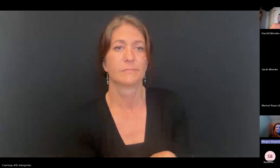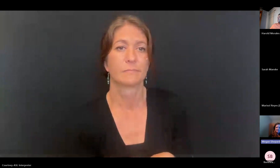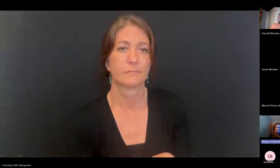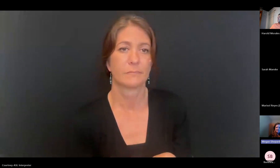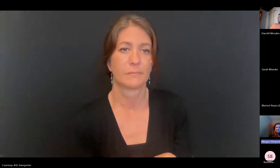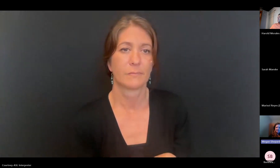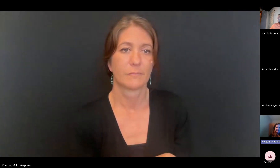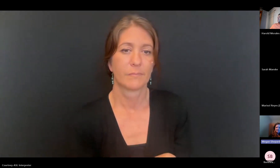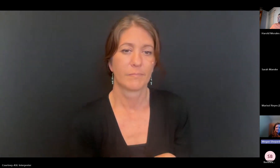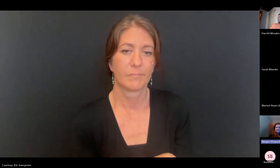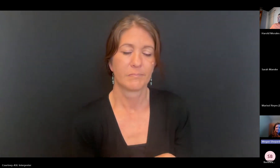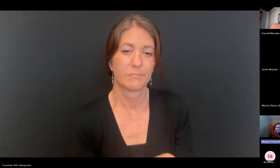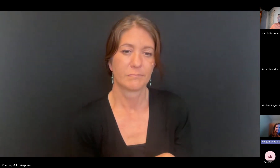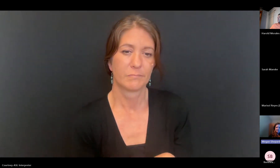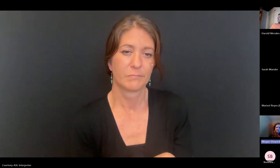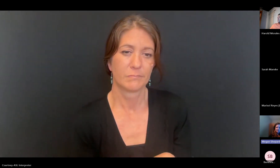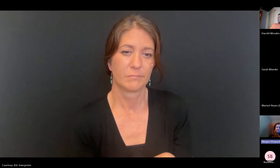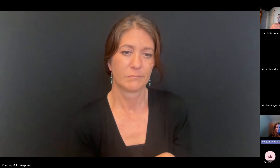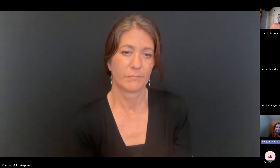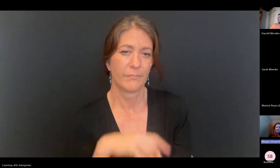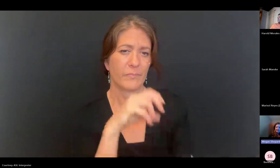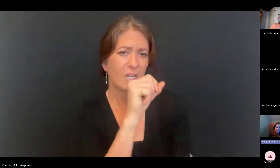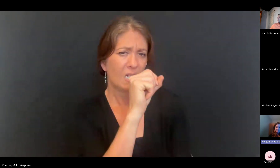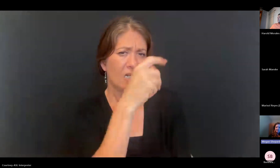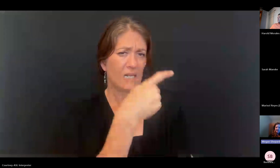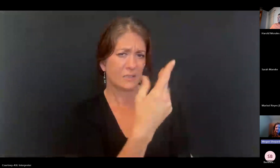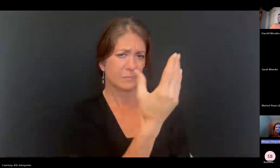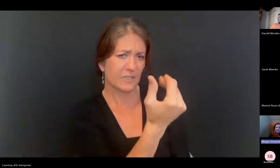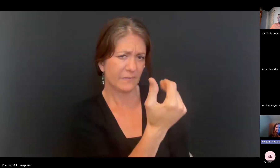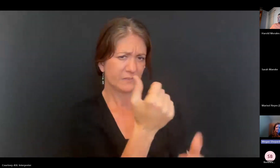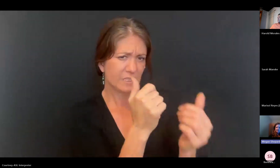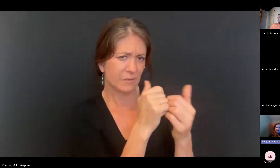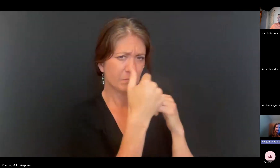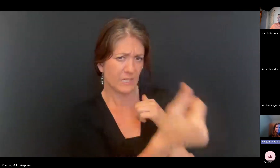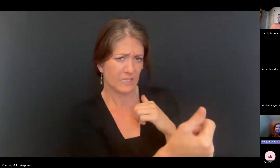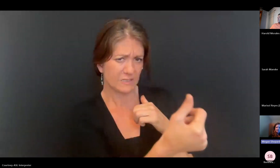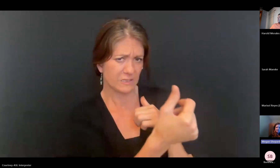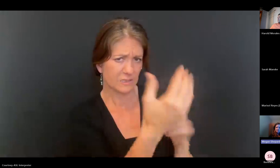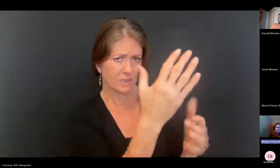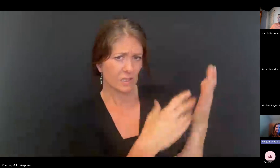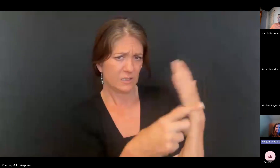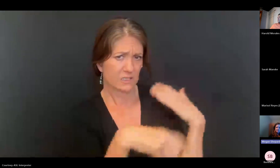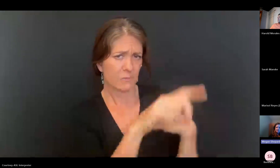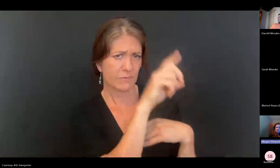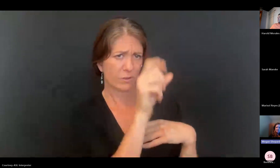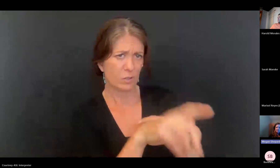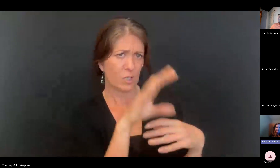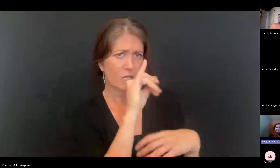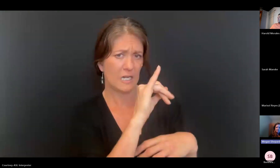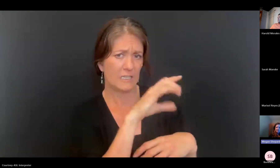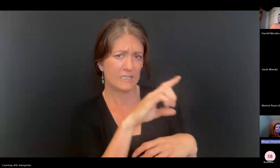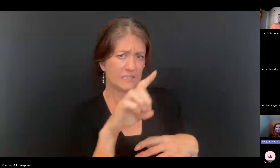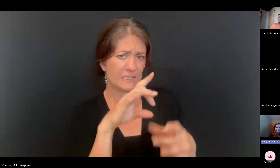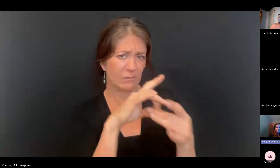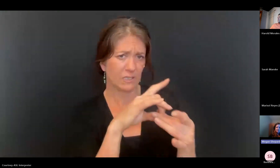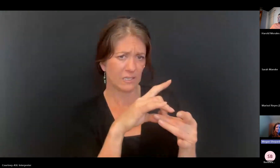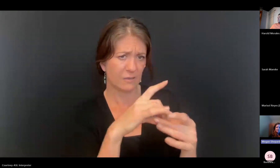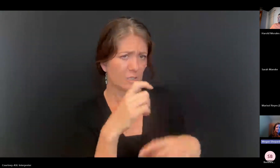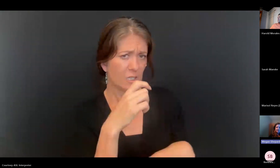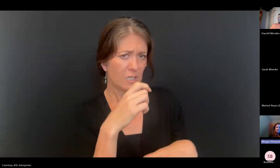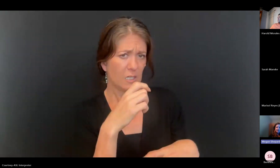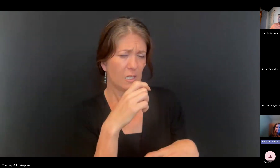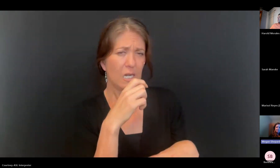If SB 15 passes, some of these questions are IDD related, and I am not going to address those during this webinar